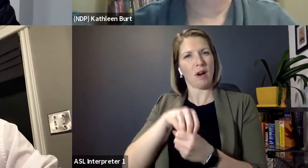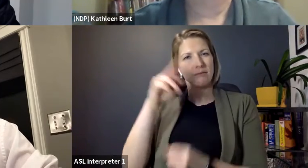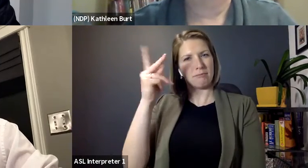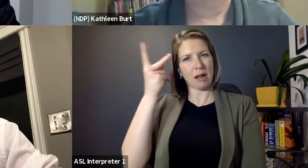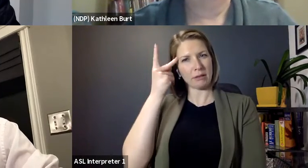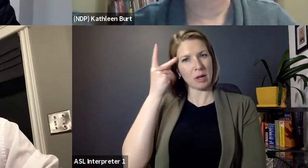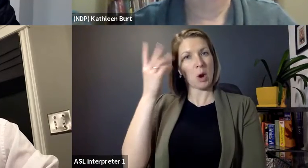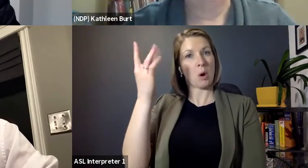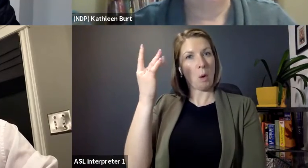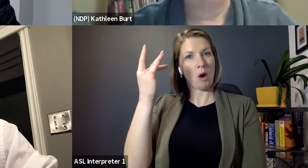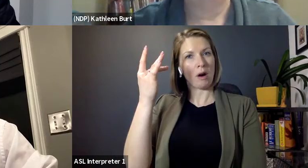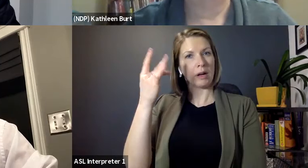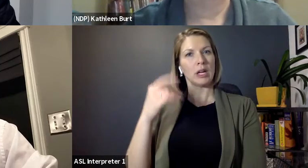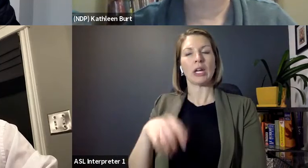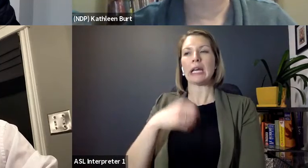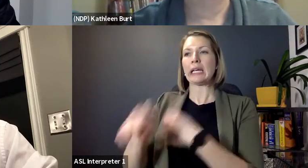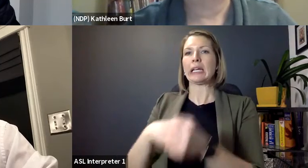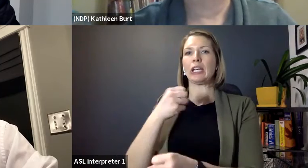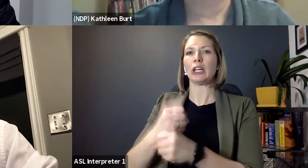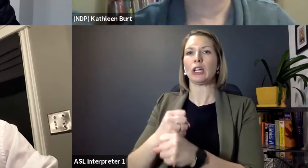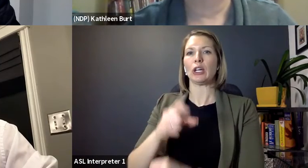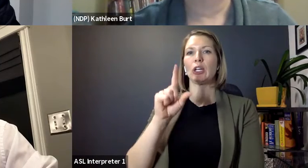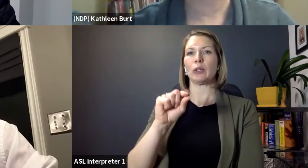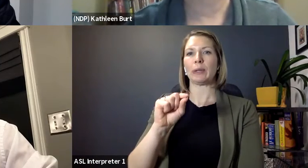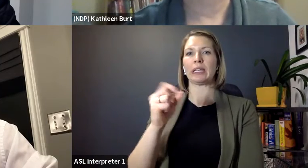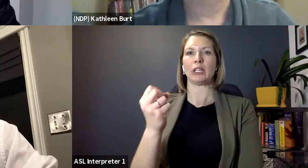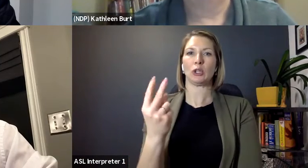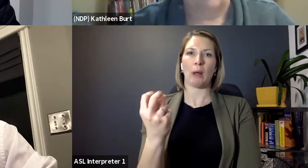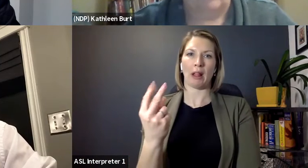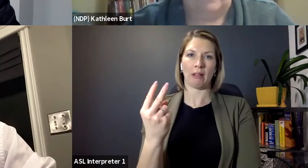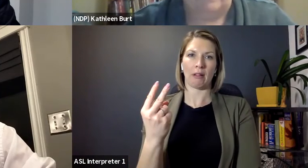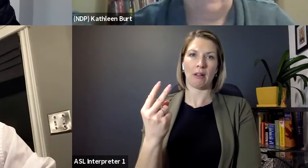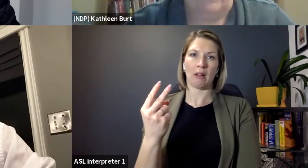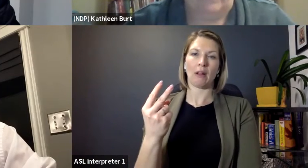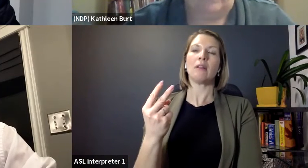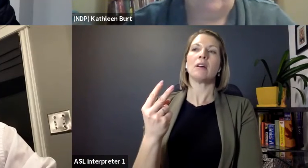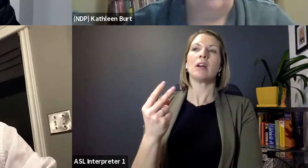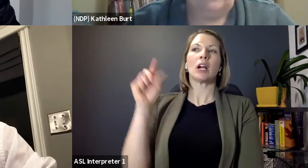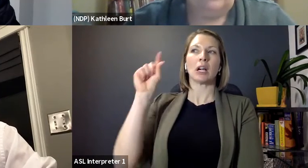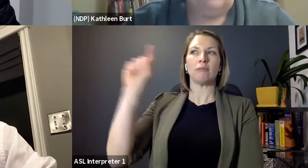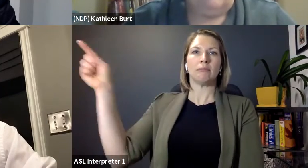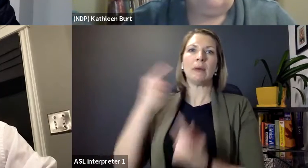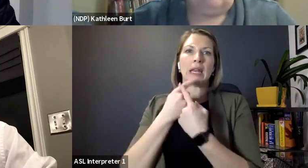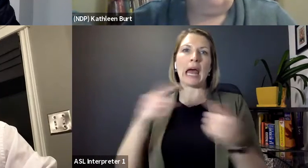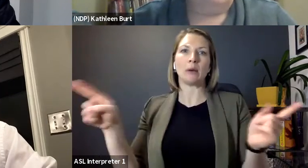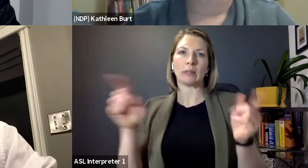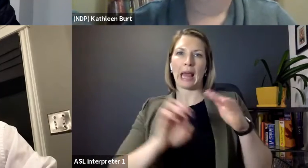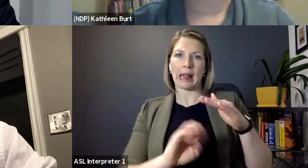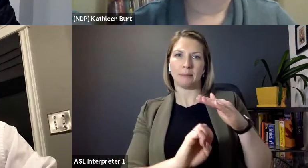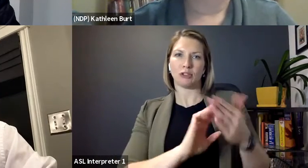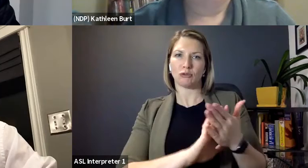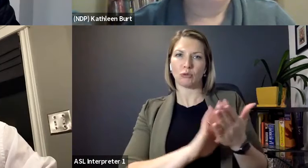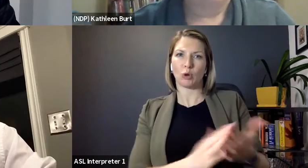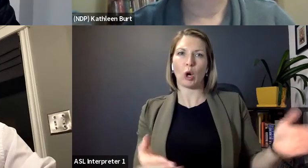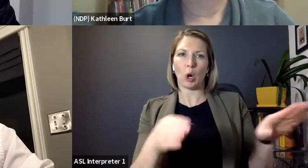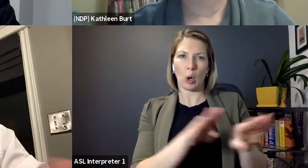of Education announced that it was going to close our local school, our local elementary school. So along with